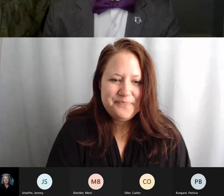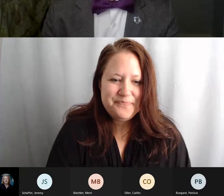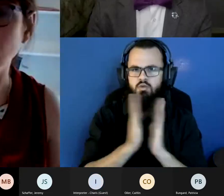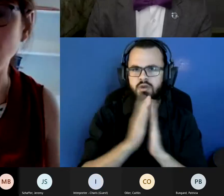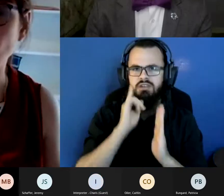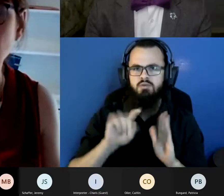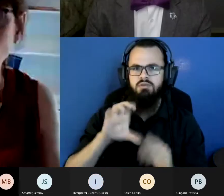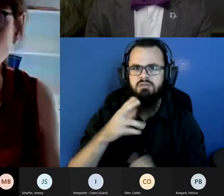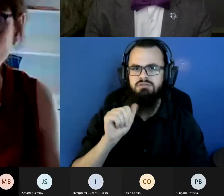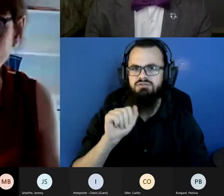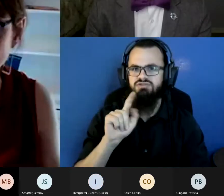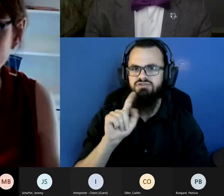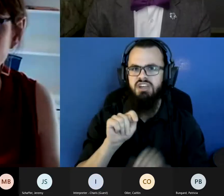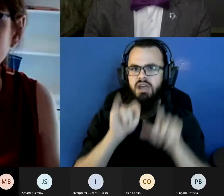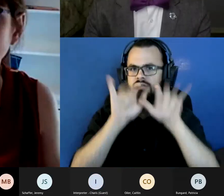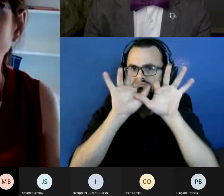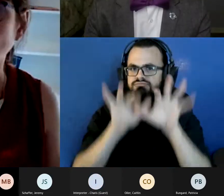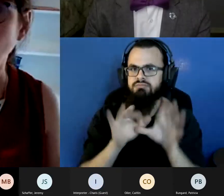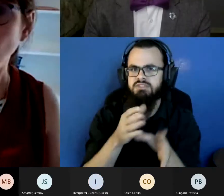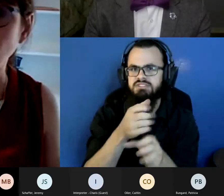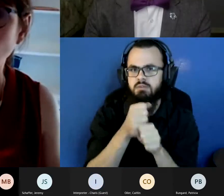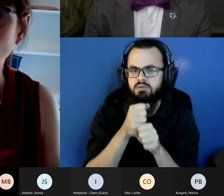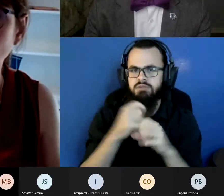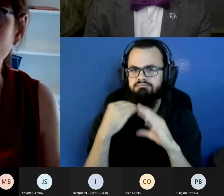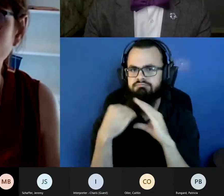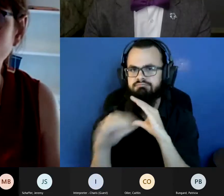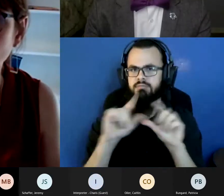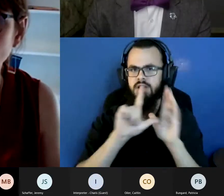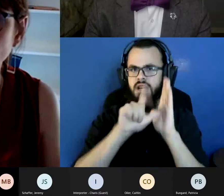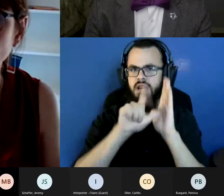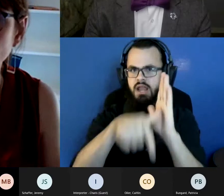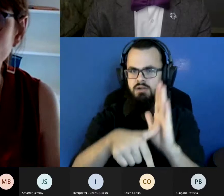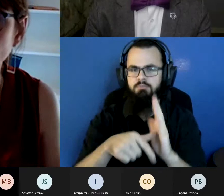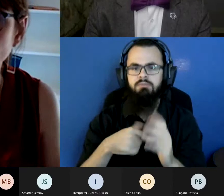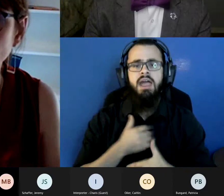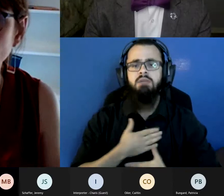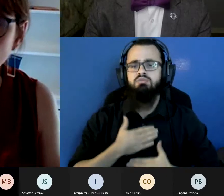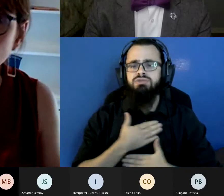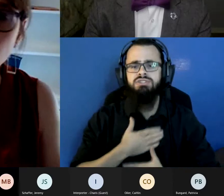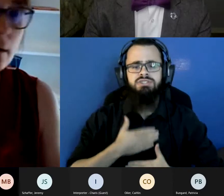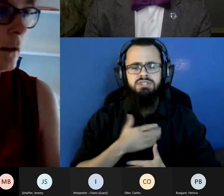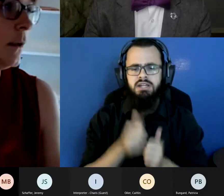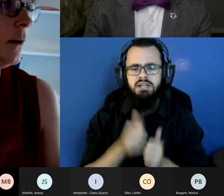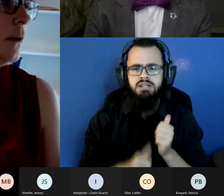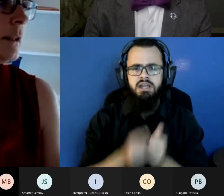everyone coming and putting out the questions. We really are